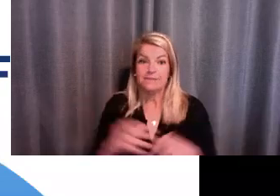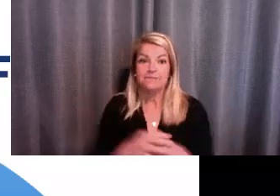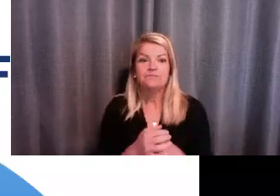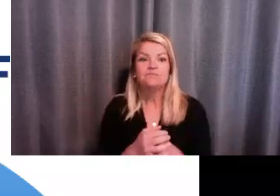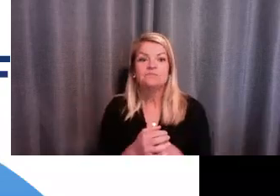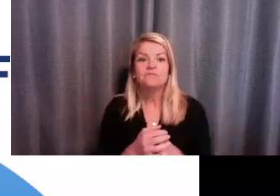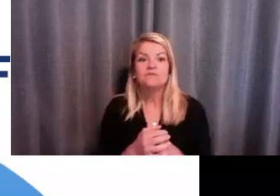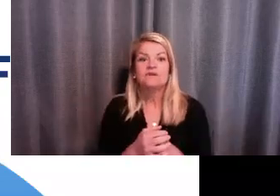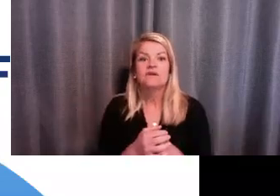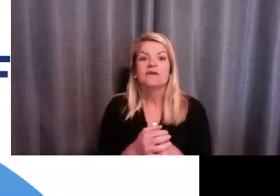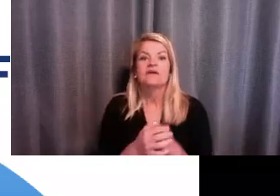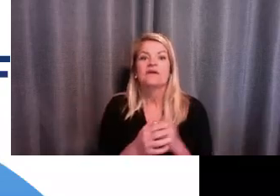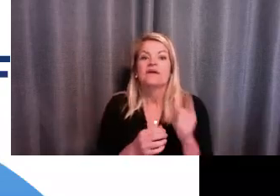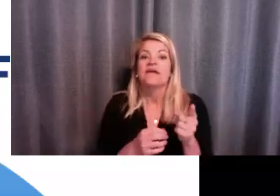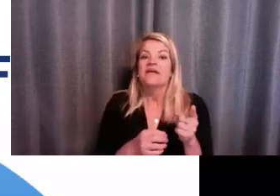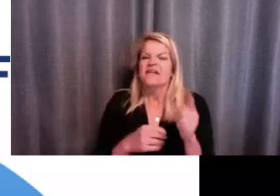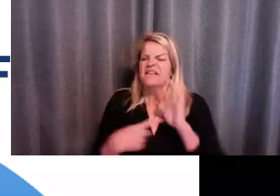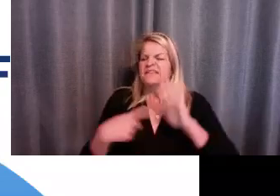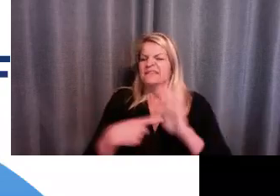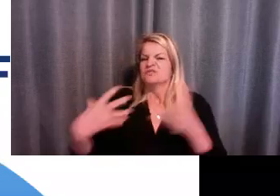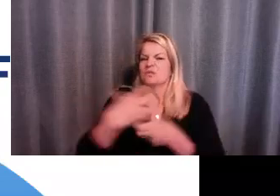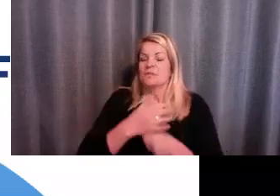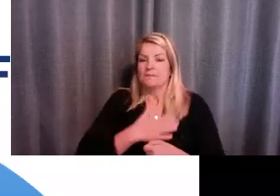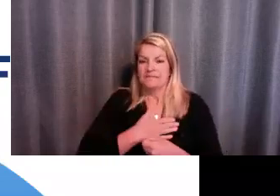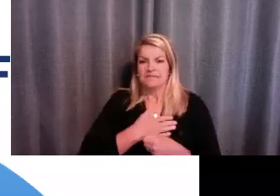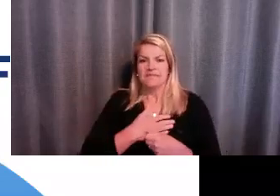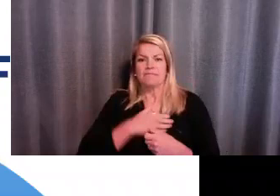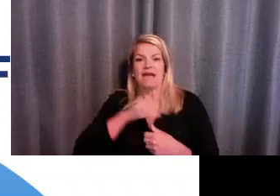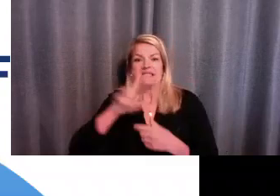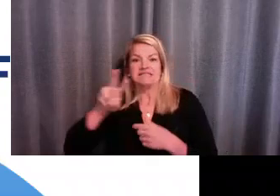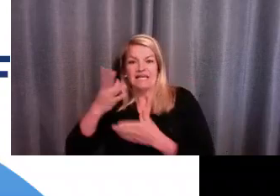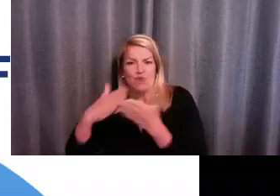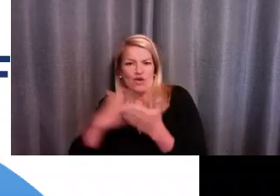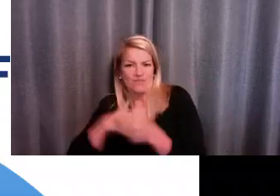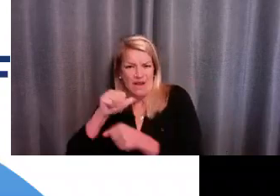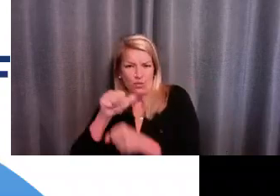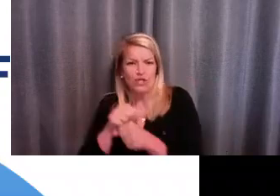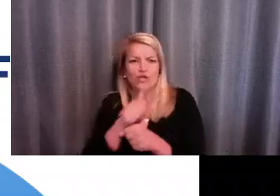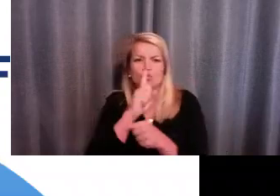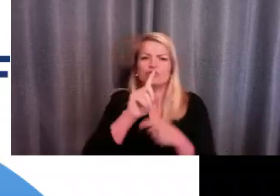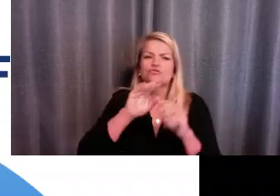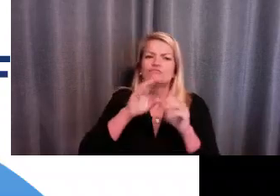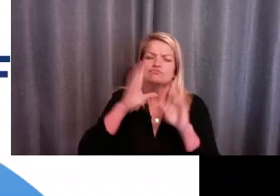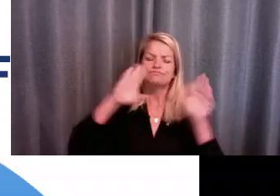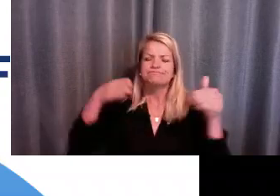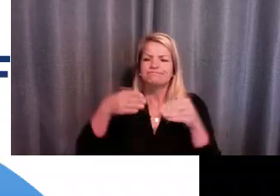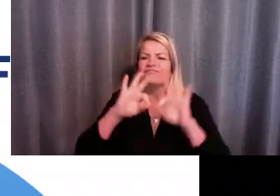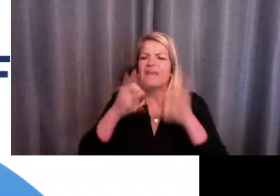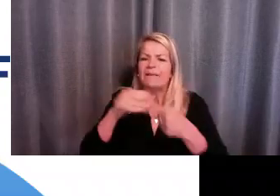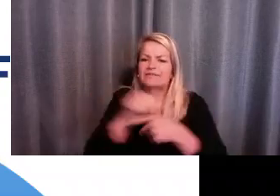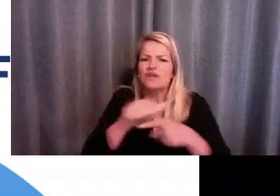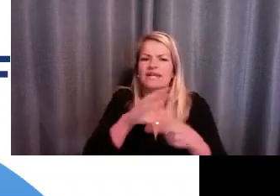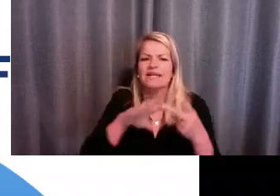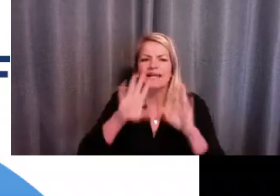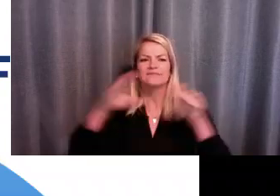summarizes the second part of my work, which focused on family training and family-based intervention for young learners. So